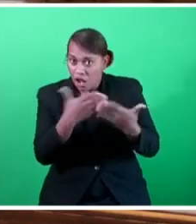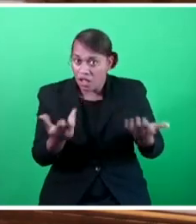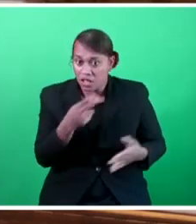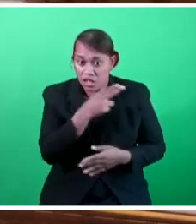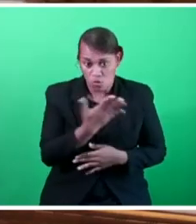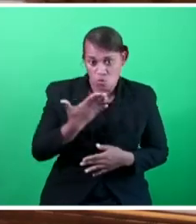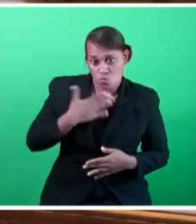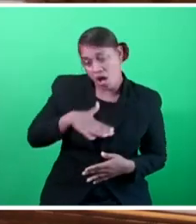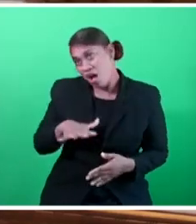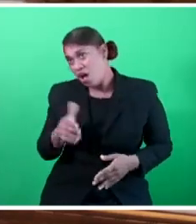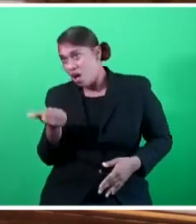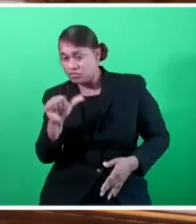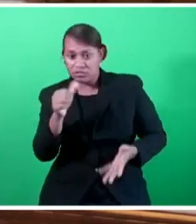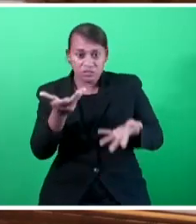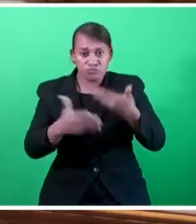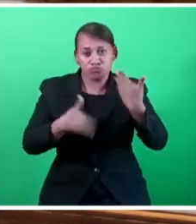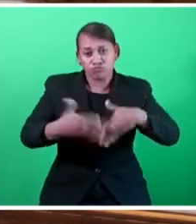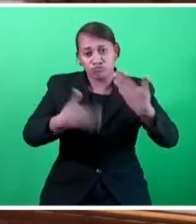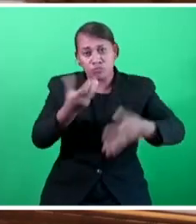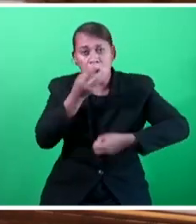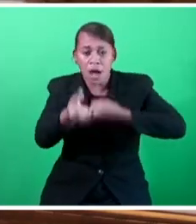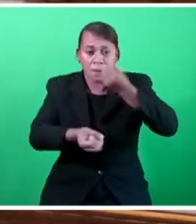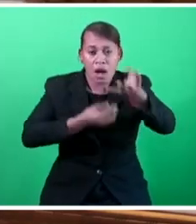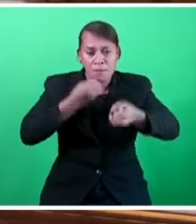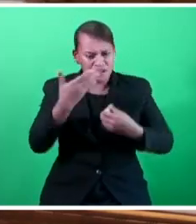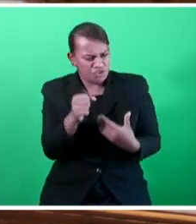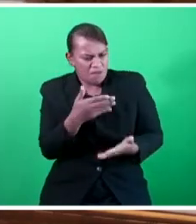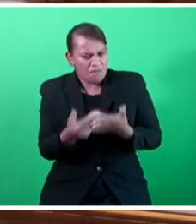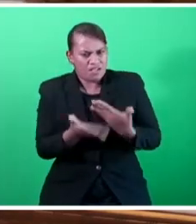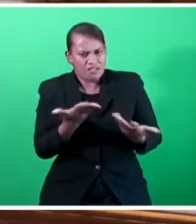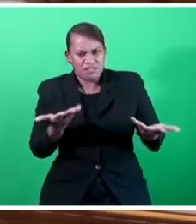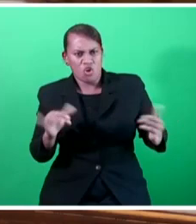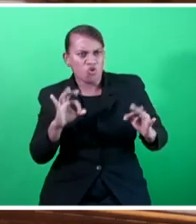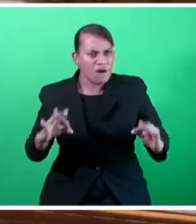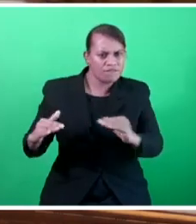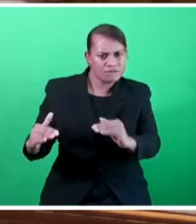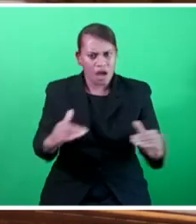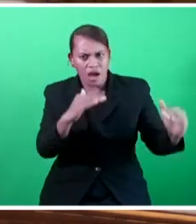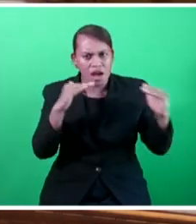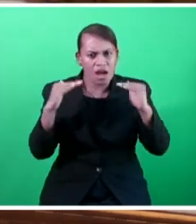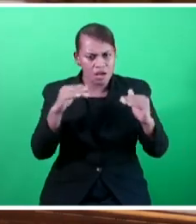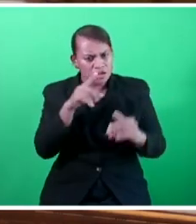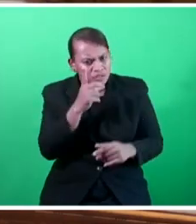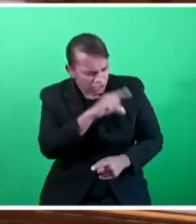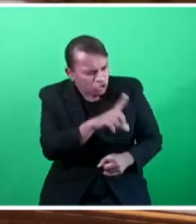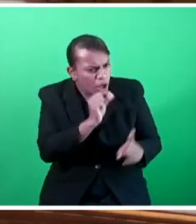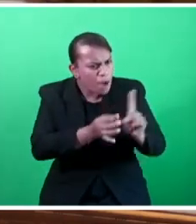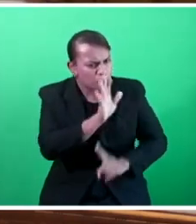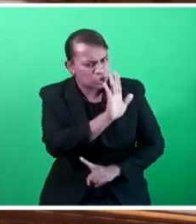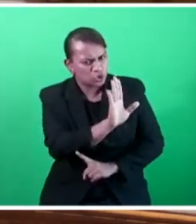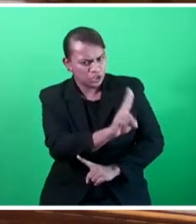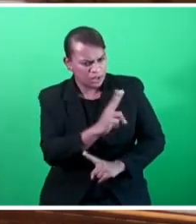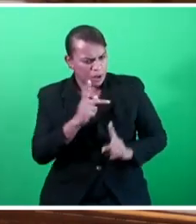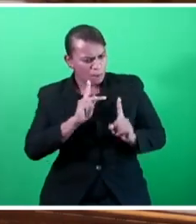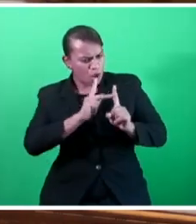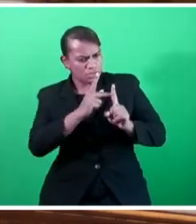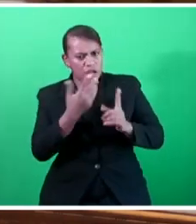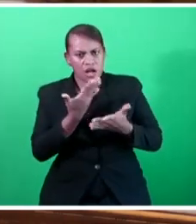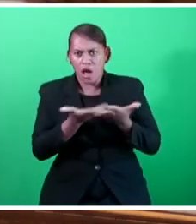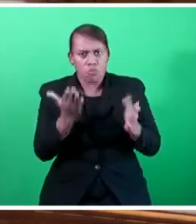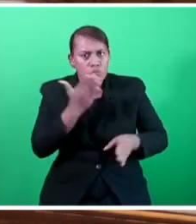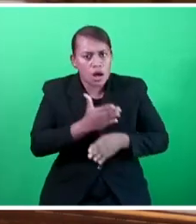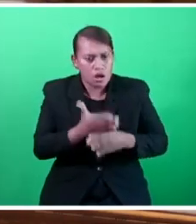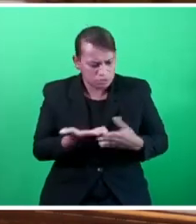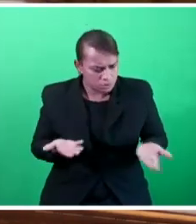how unrealistic, she can take up to erase that stain on her political career. To those who share